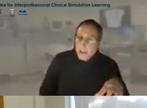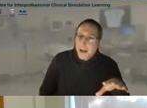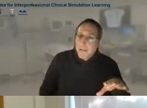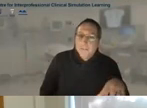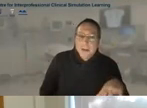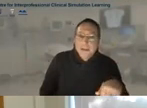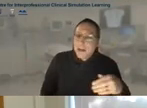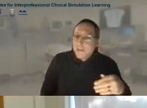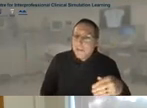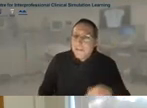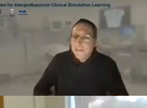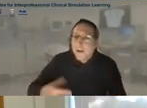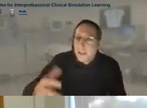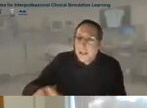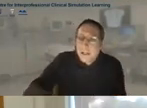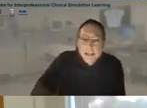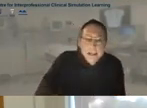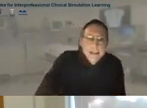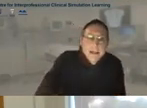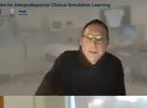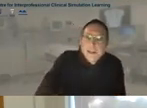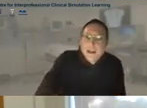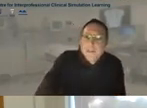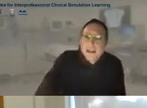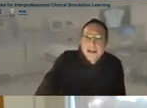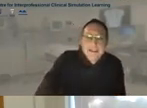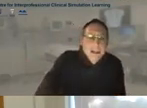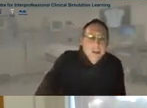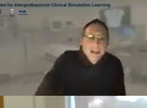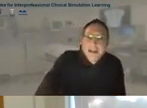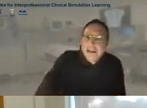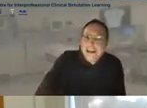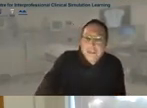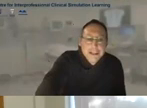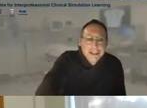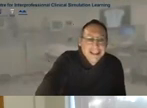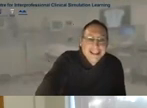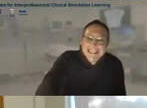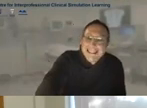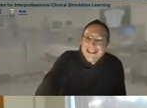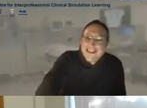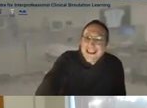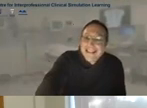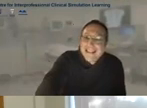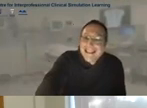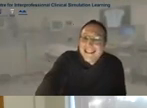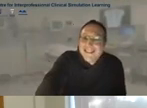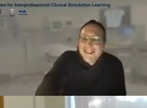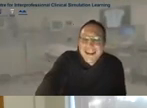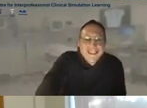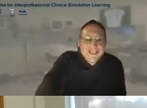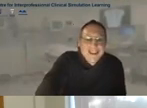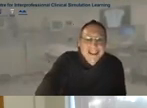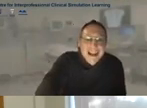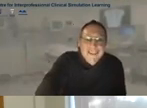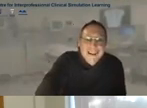assure time to have some conversation and with any luck be ahead of schedule and under budget. So that's where we're